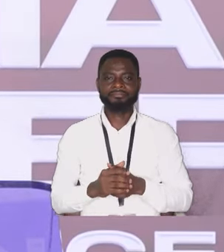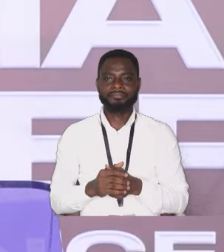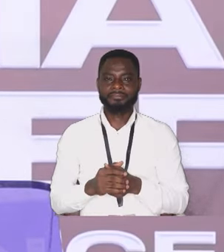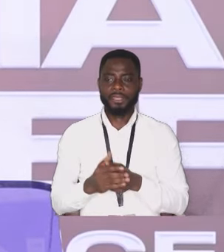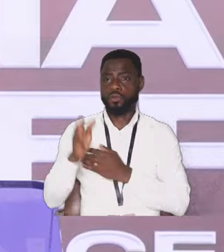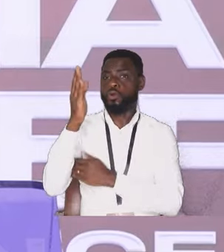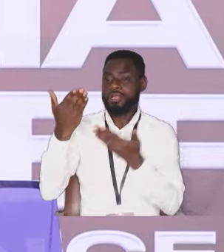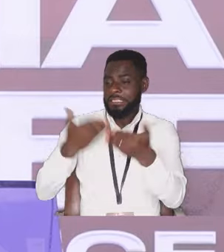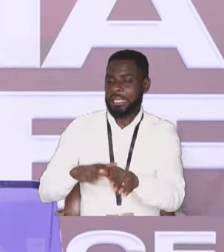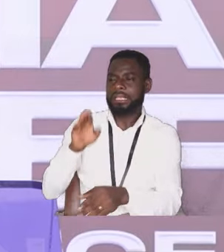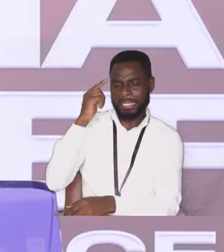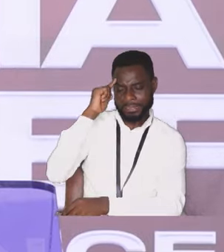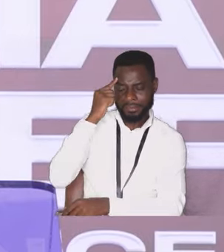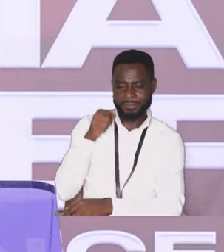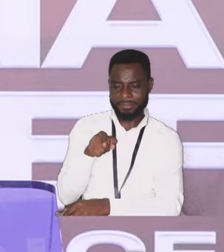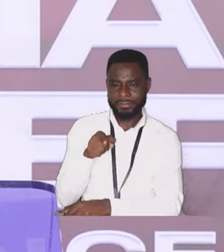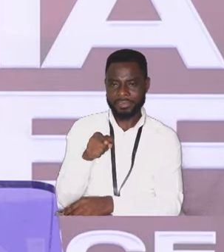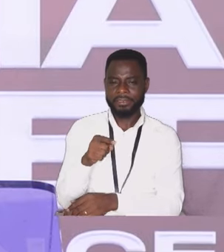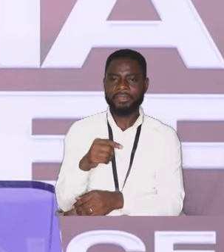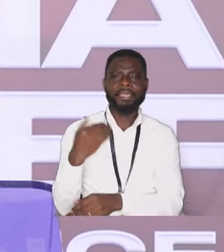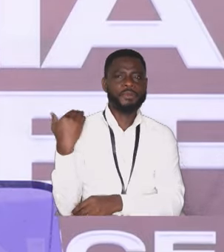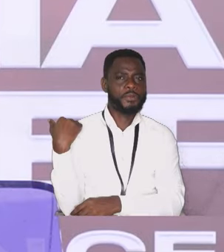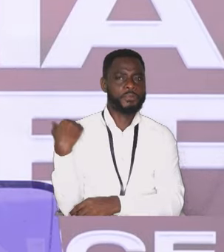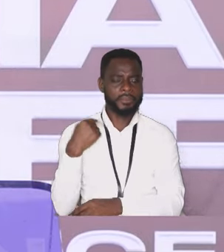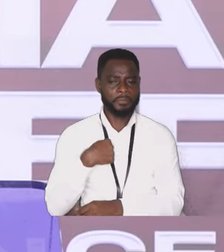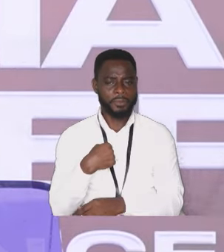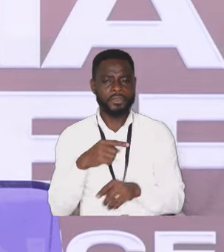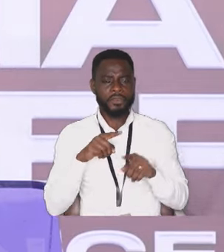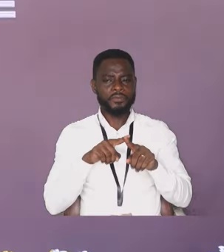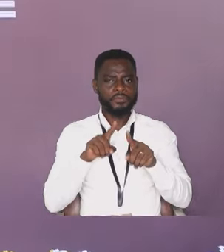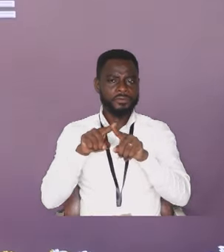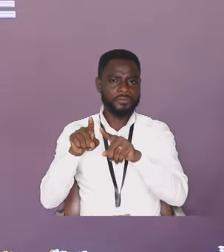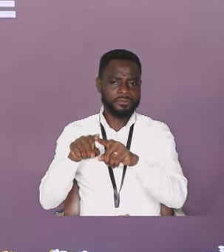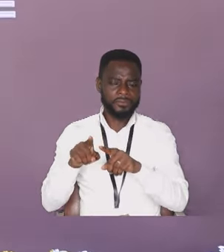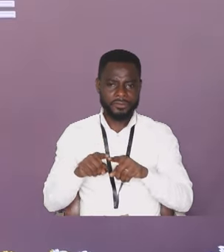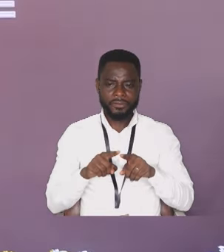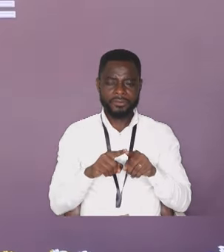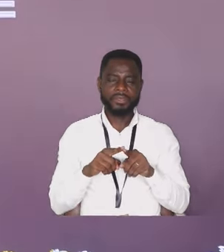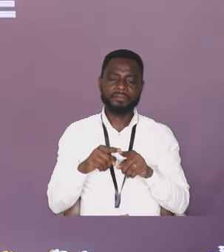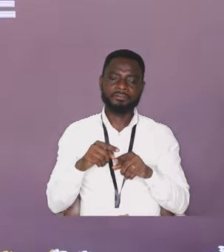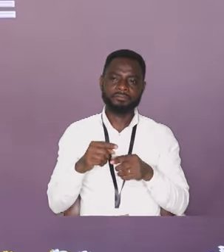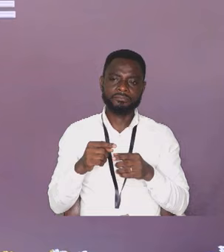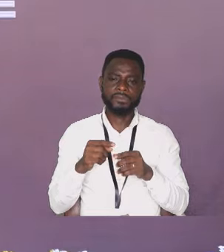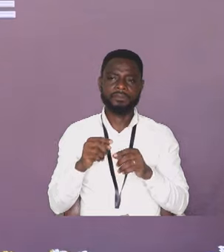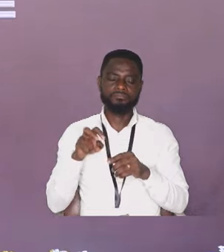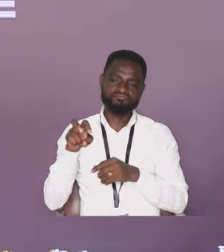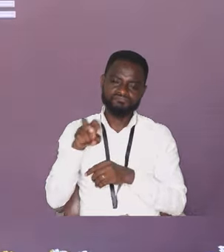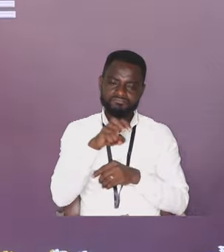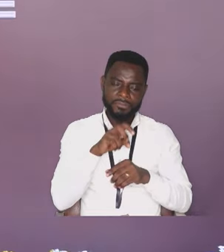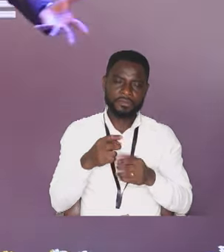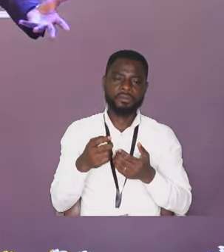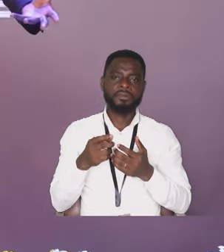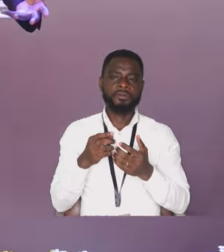is dead. That reminds me of the various eras that we have gone through. We have gone through